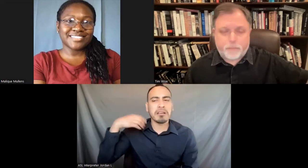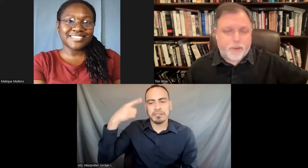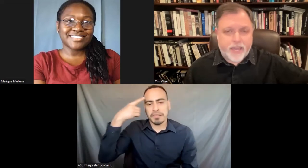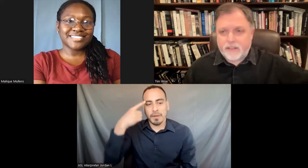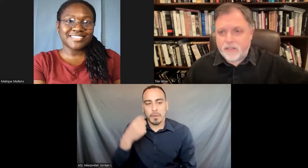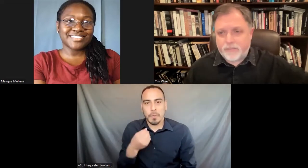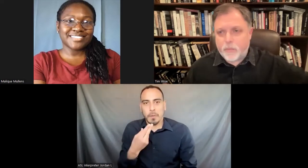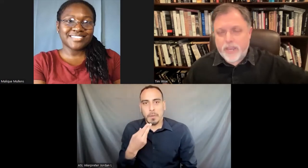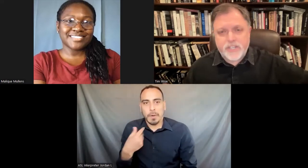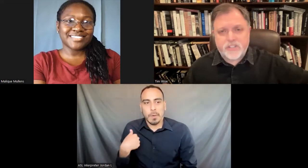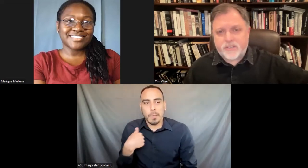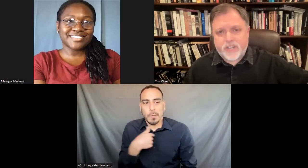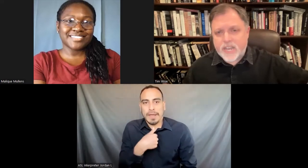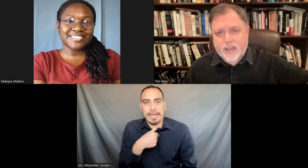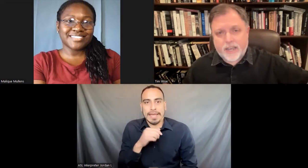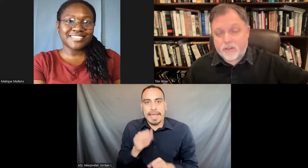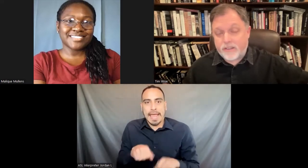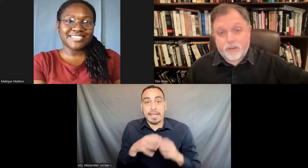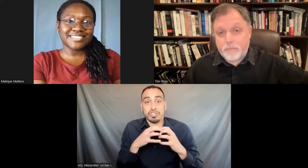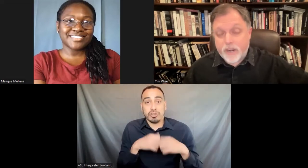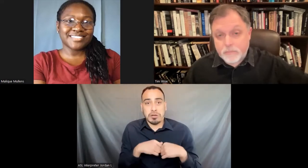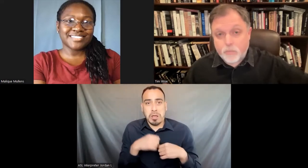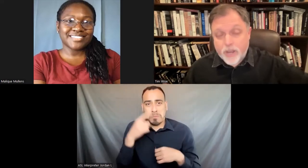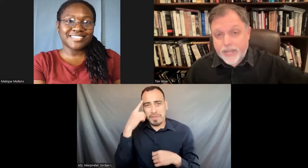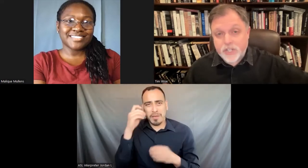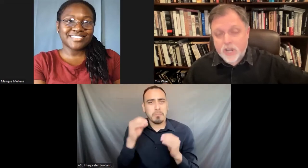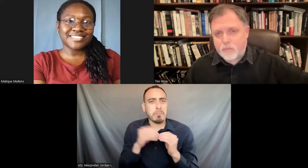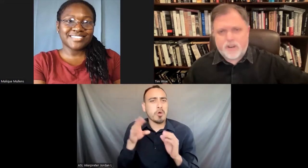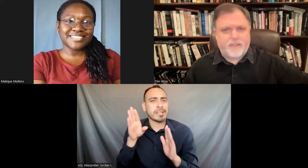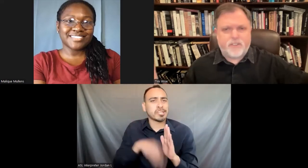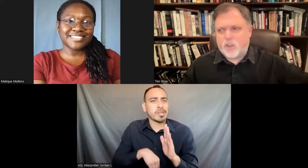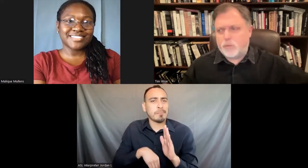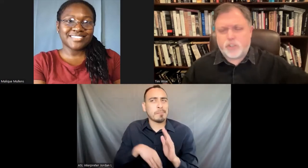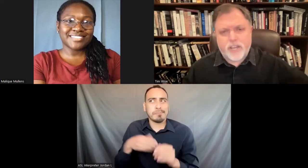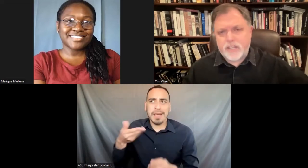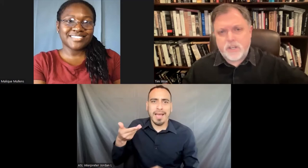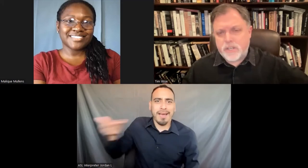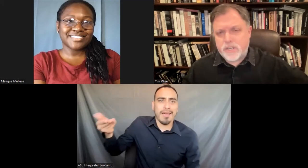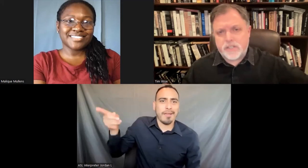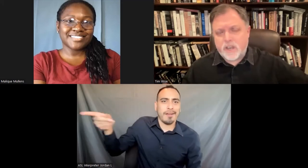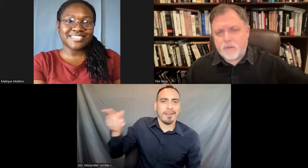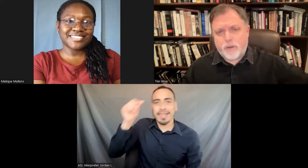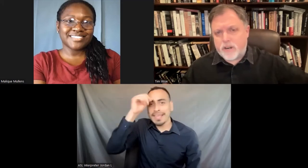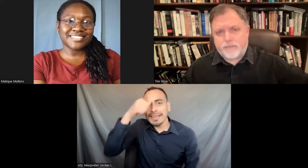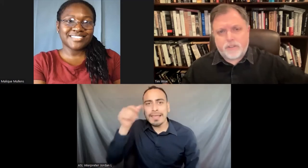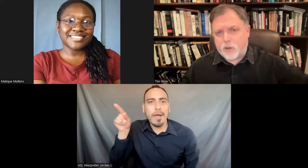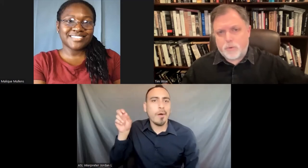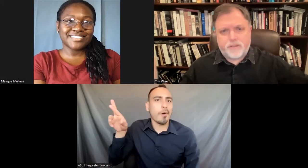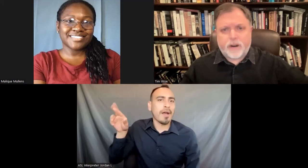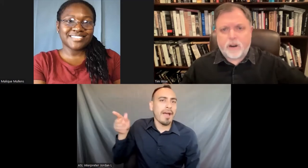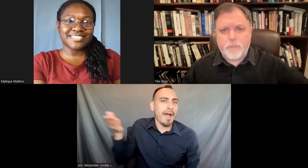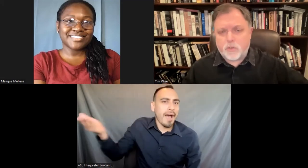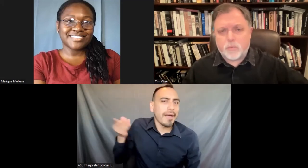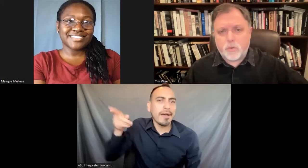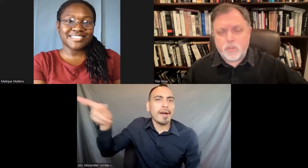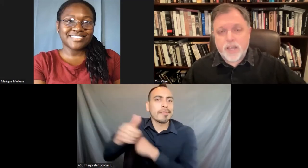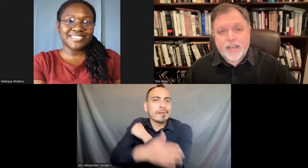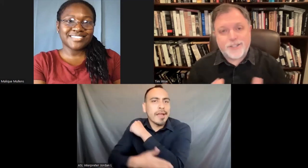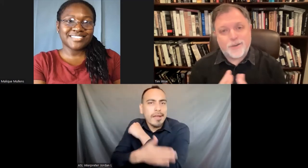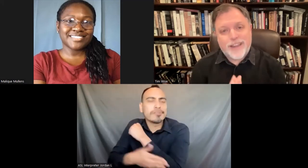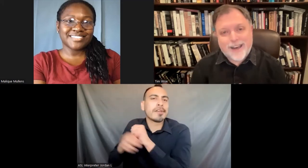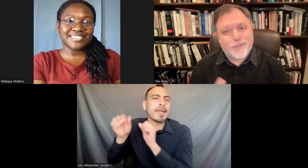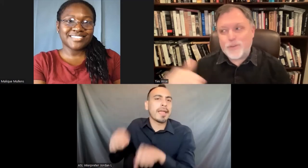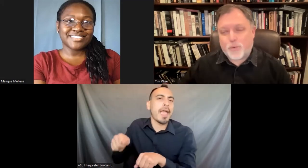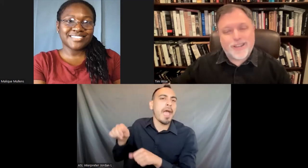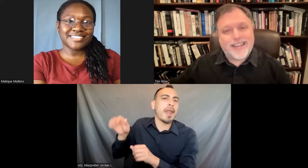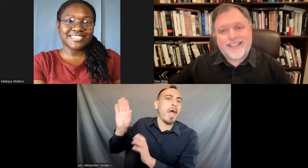we don't have to pay living wages of any kind or even a minimum wage. We don't have to deal with trade unions. We don't have to deal with environmental rules. And